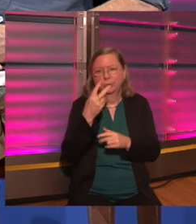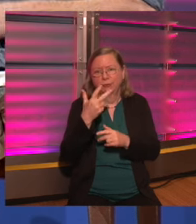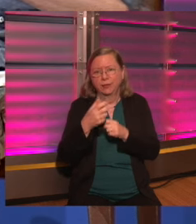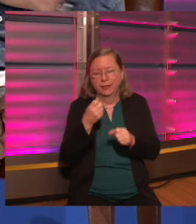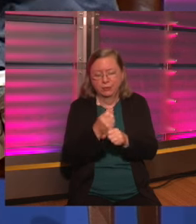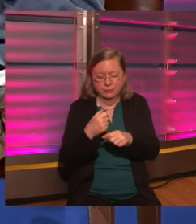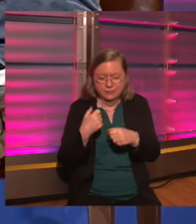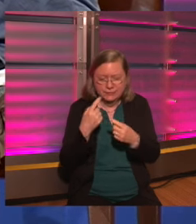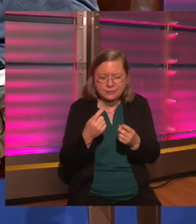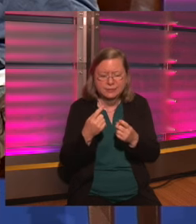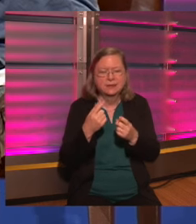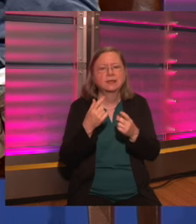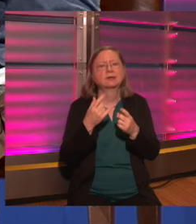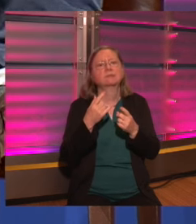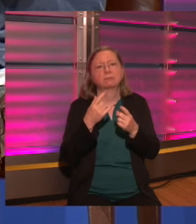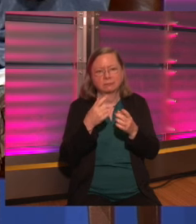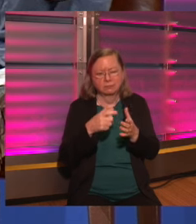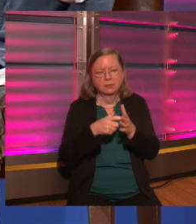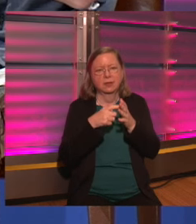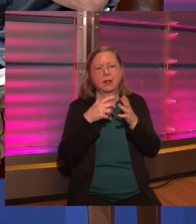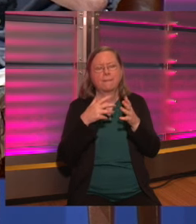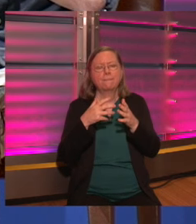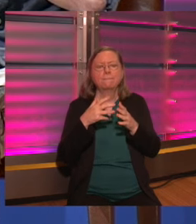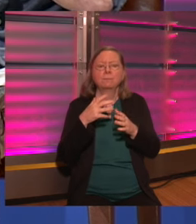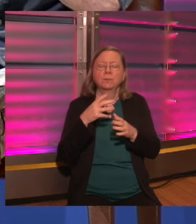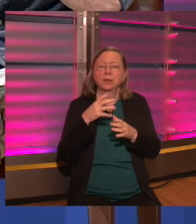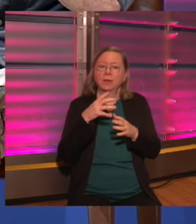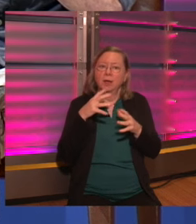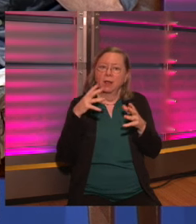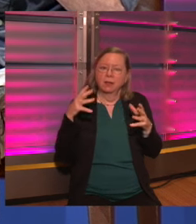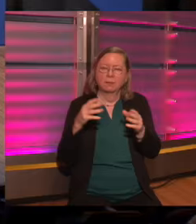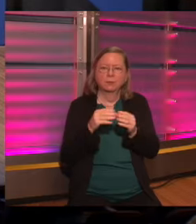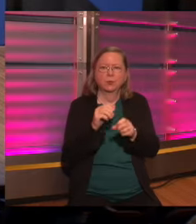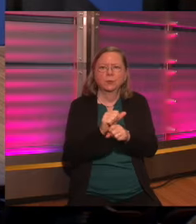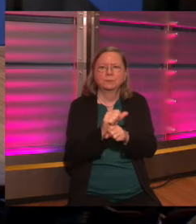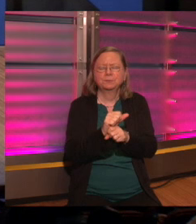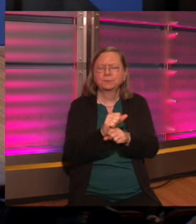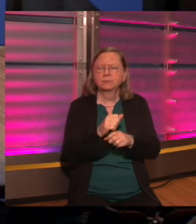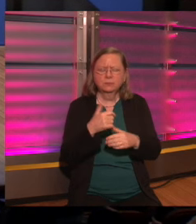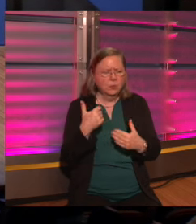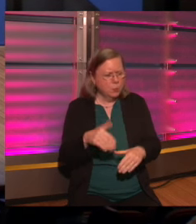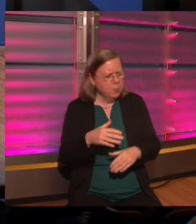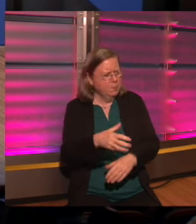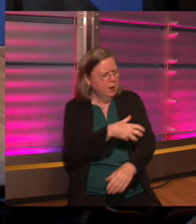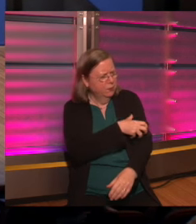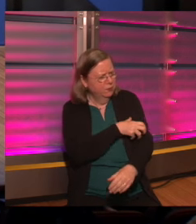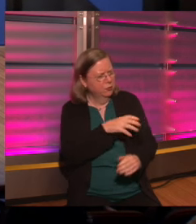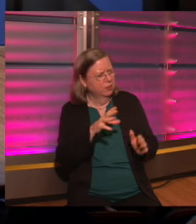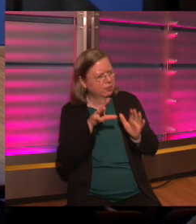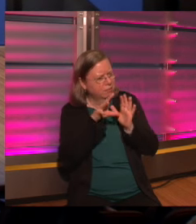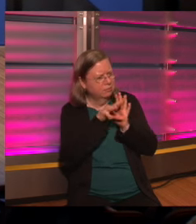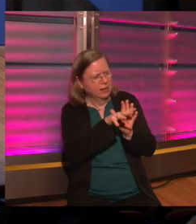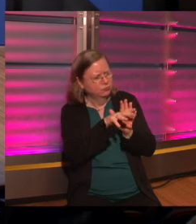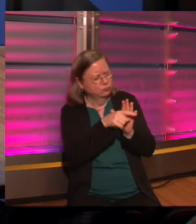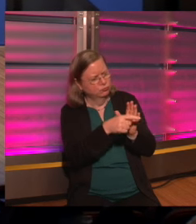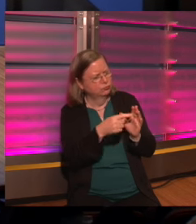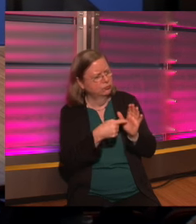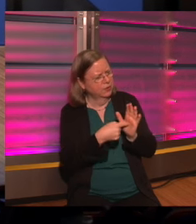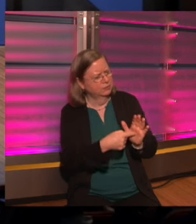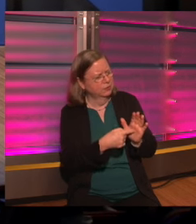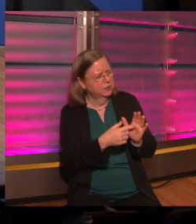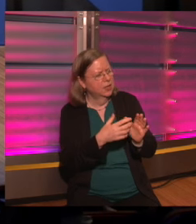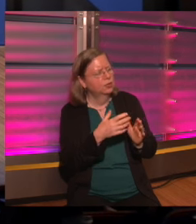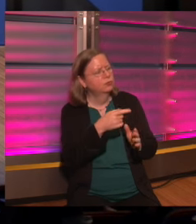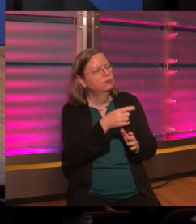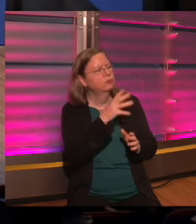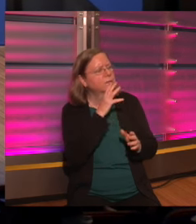powerful voice and a powerful light that you've shined. You talked earlier that education should be a fundamental right. Mm-hmm.